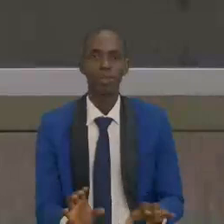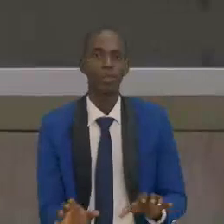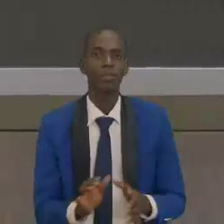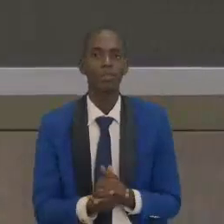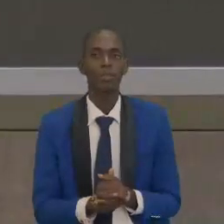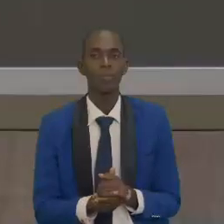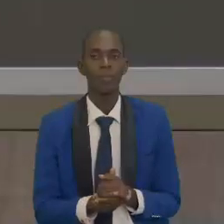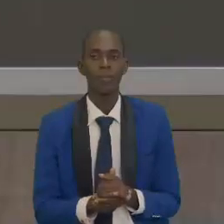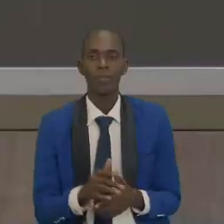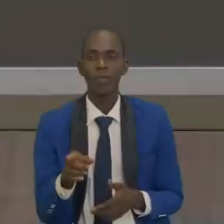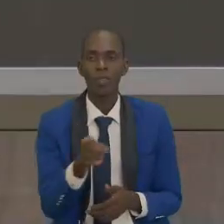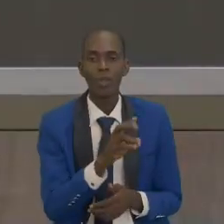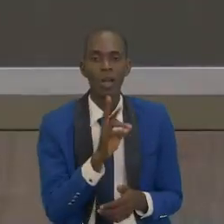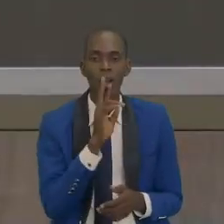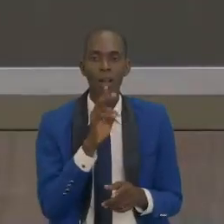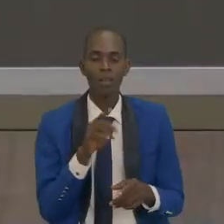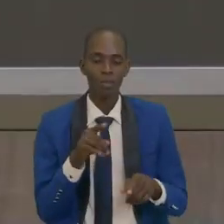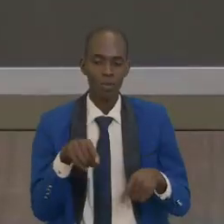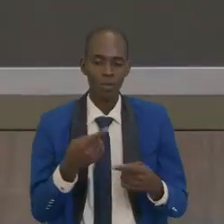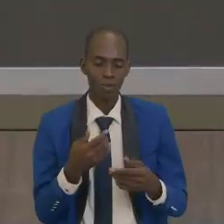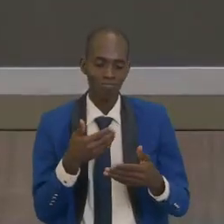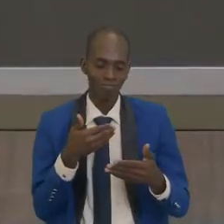you are getting near 100.